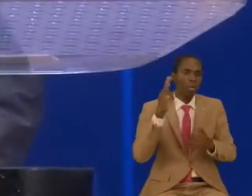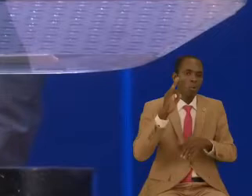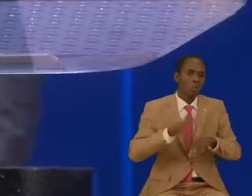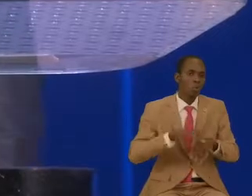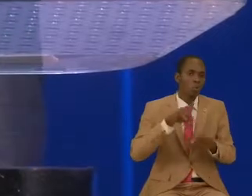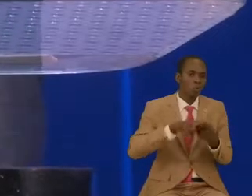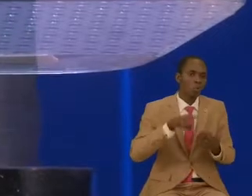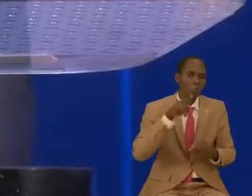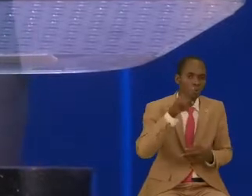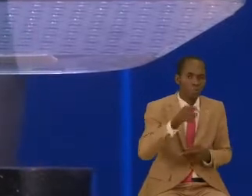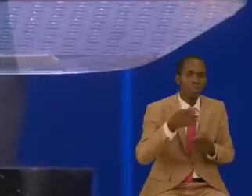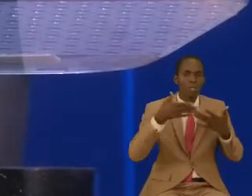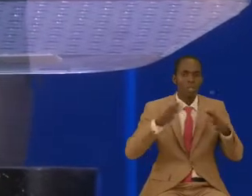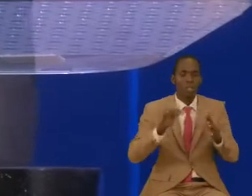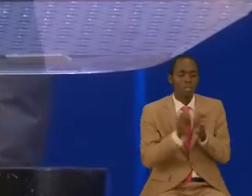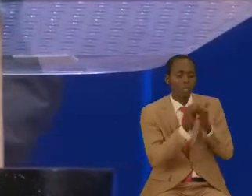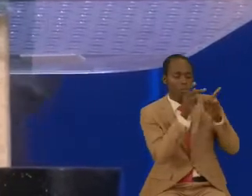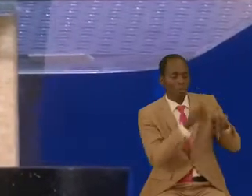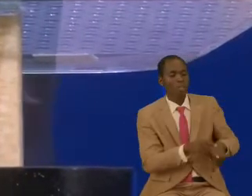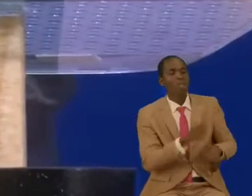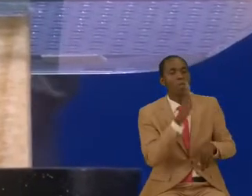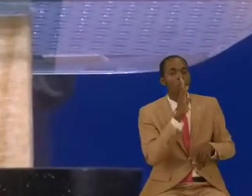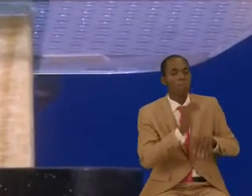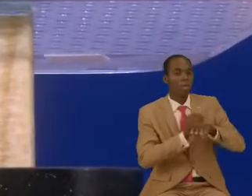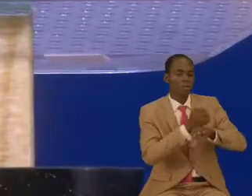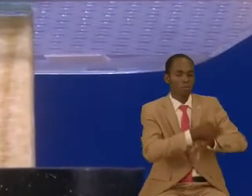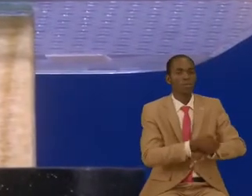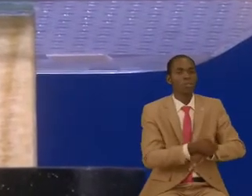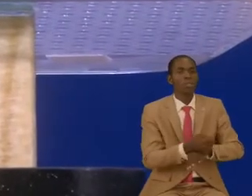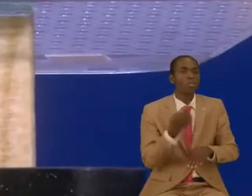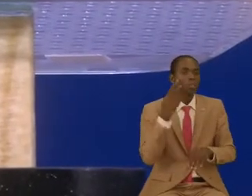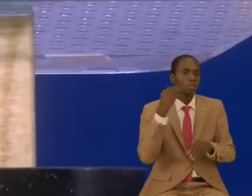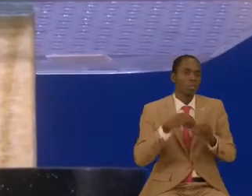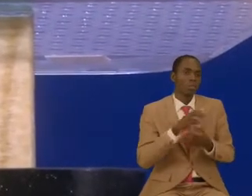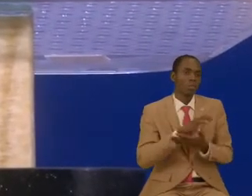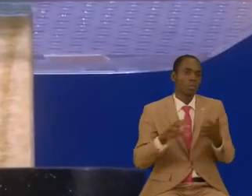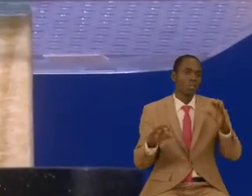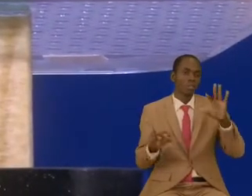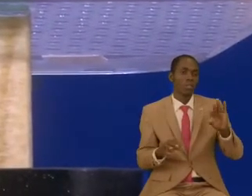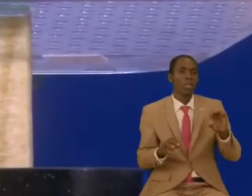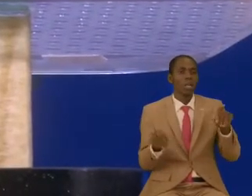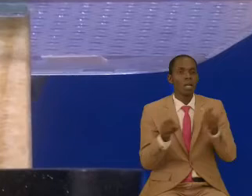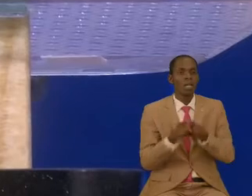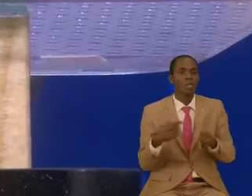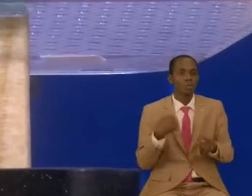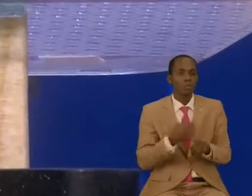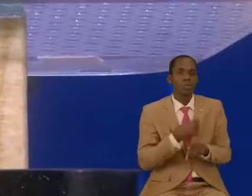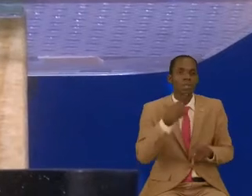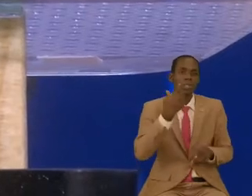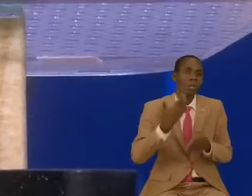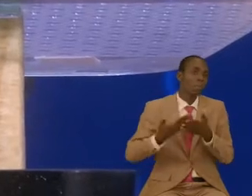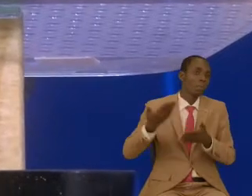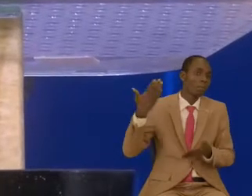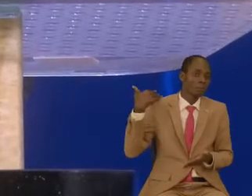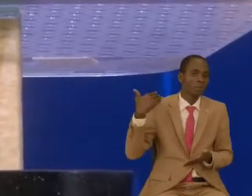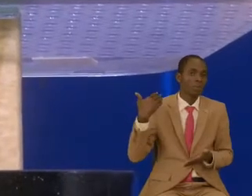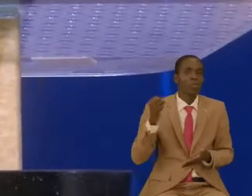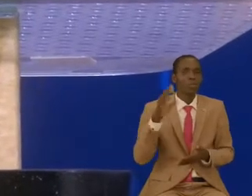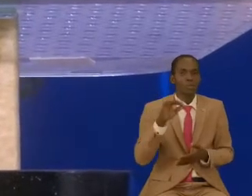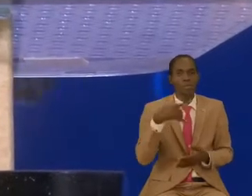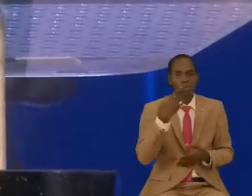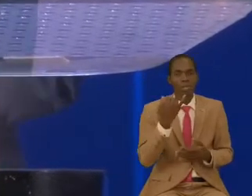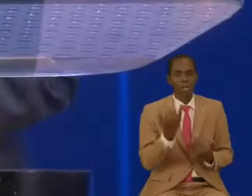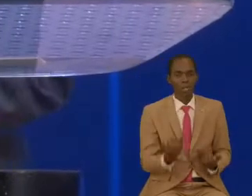you, let him be accursed. In verse 9, it says, as we said before,